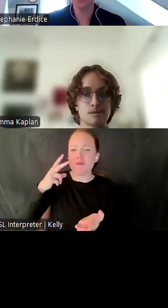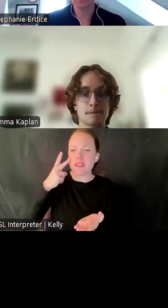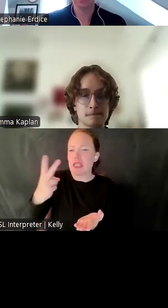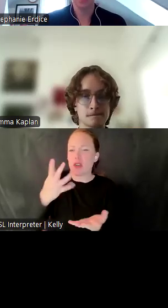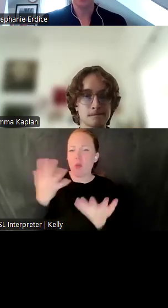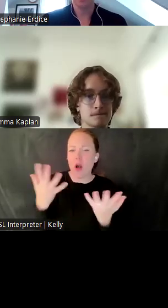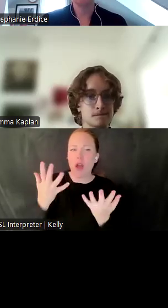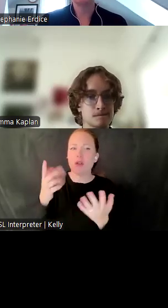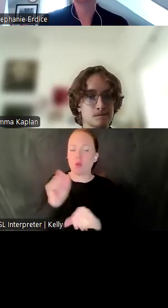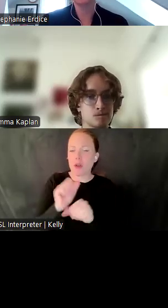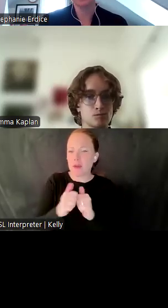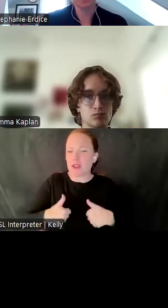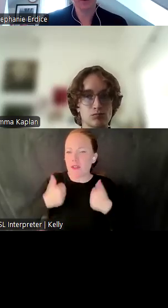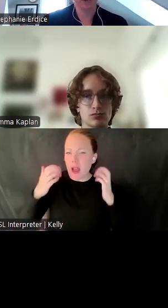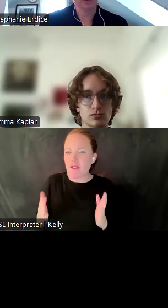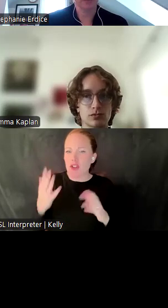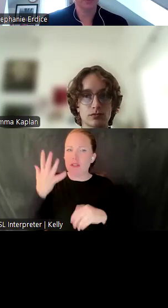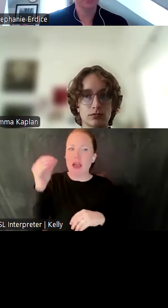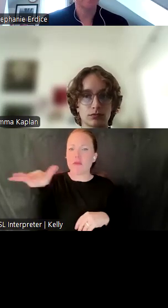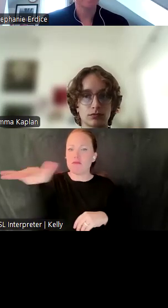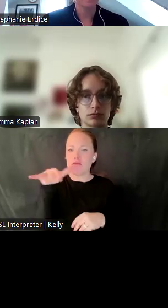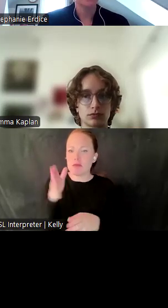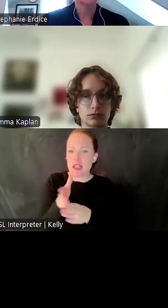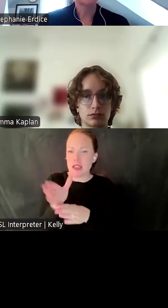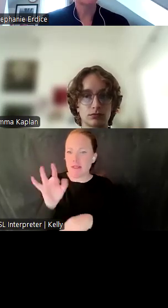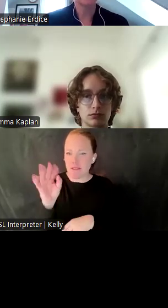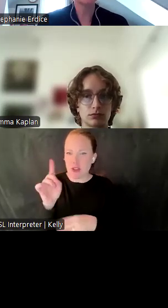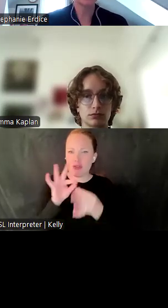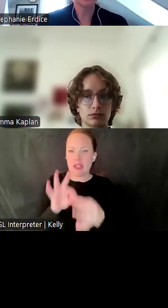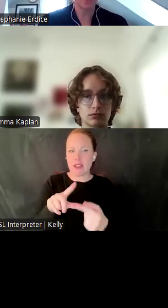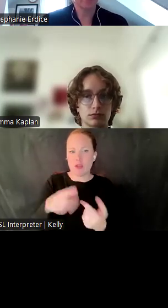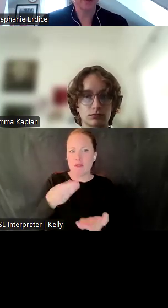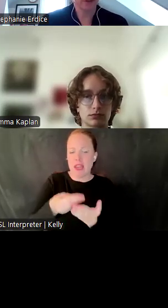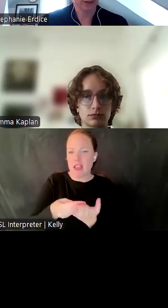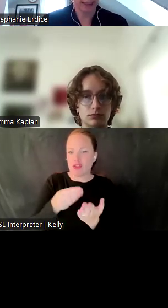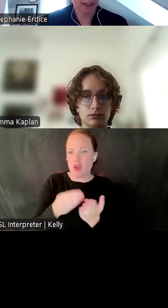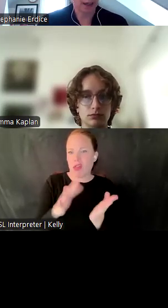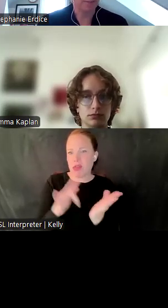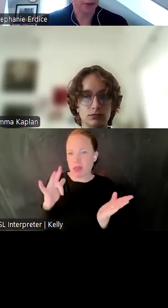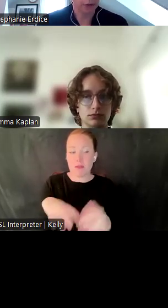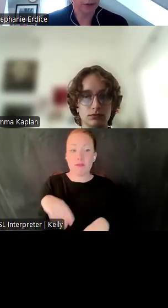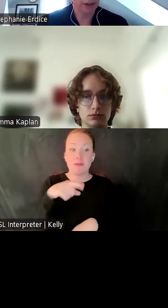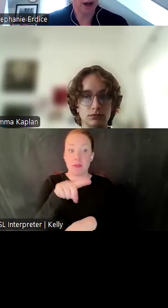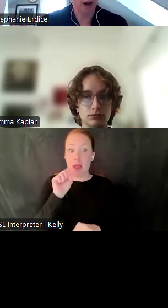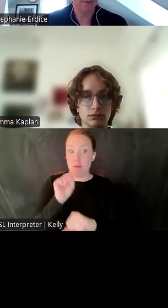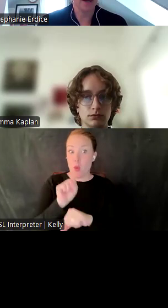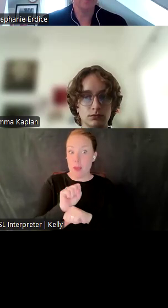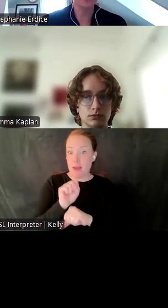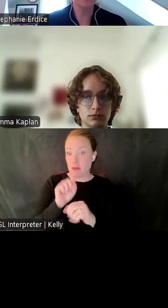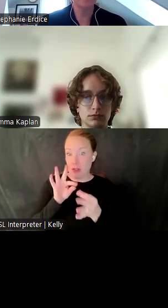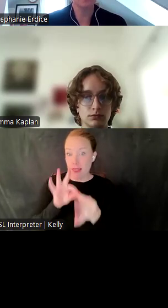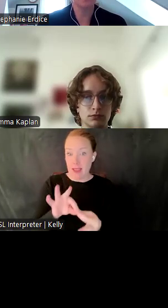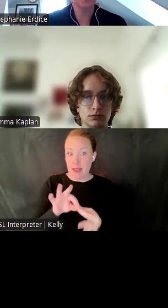in the field as it relates to financial abuse. So when it comes to employment-related abuse,